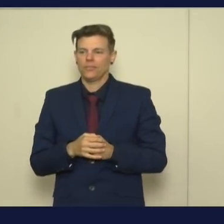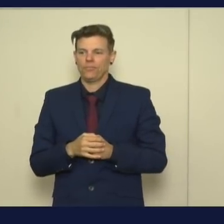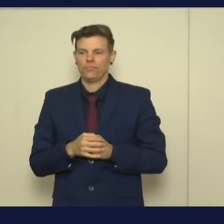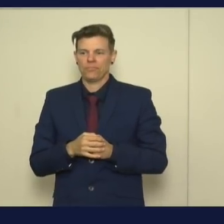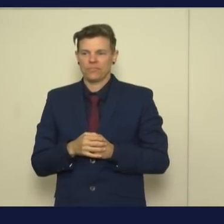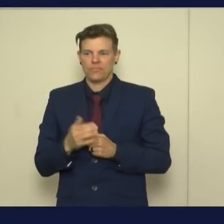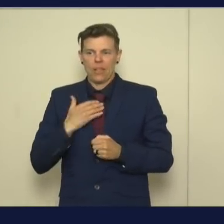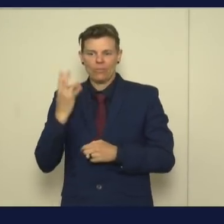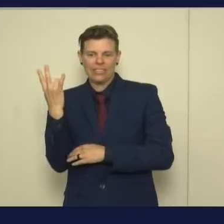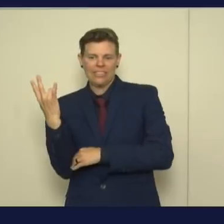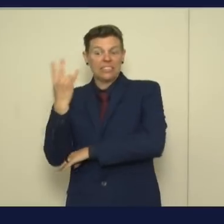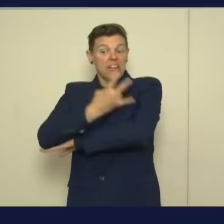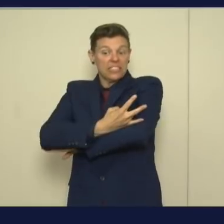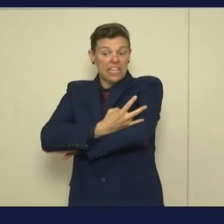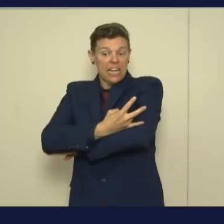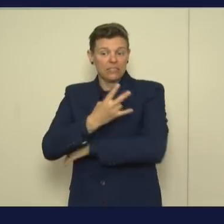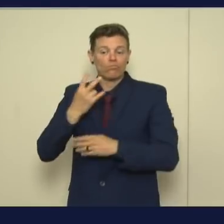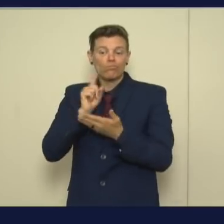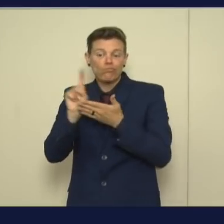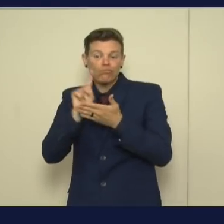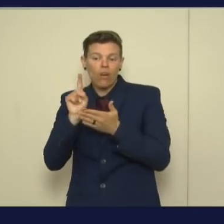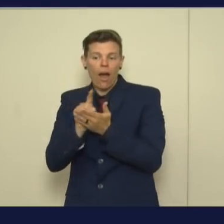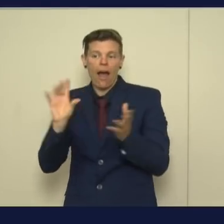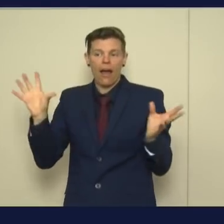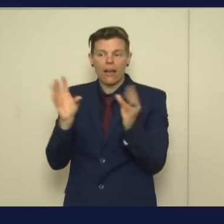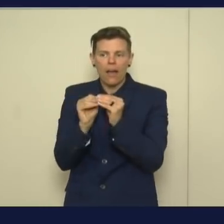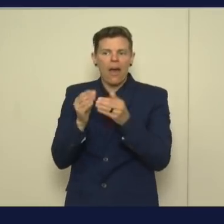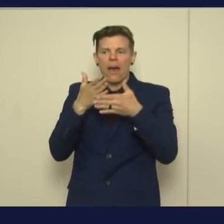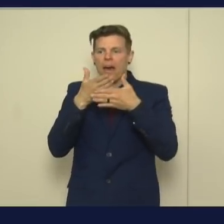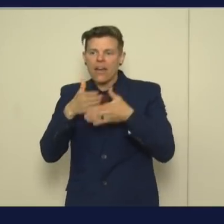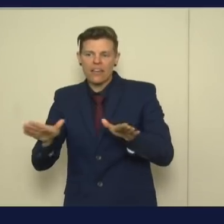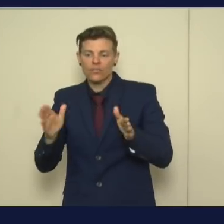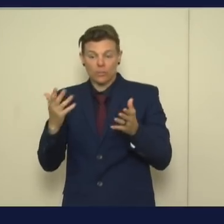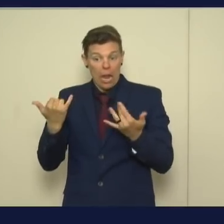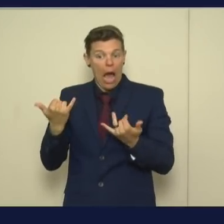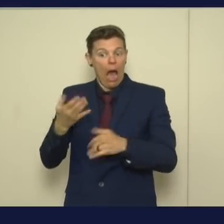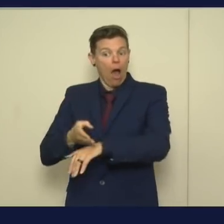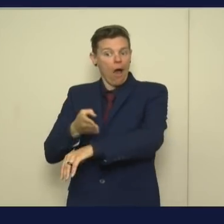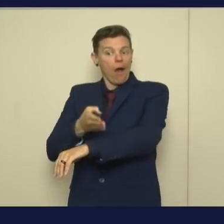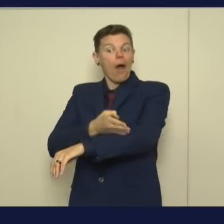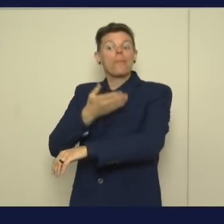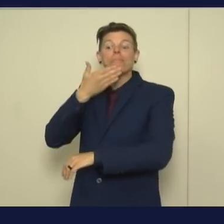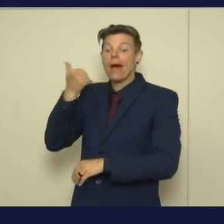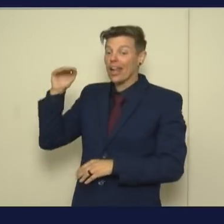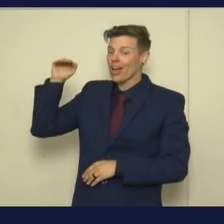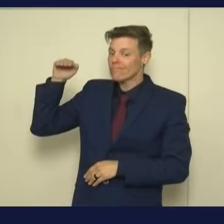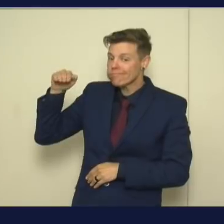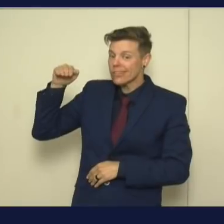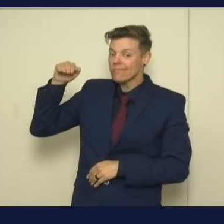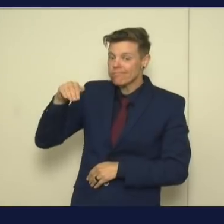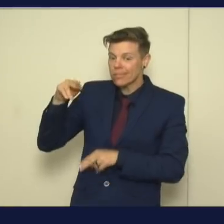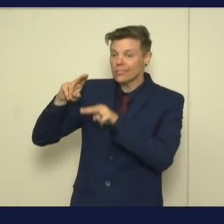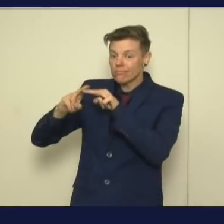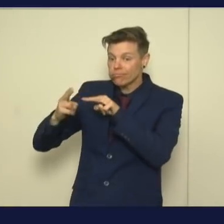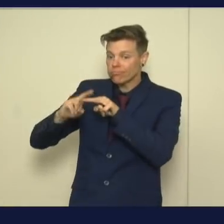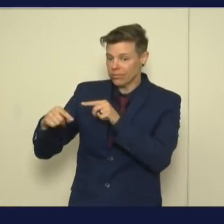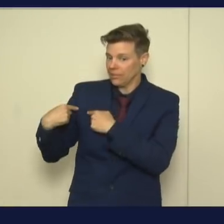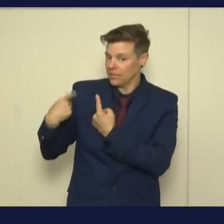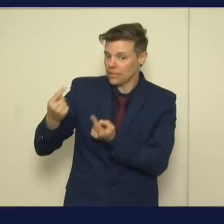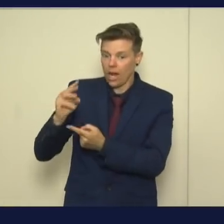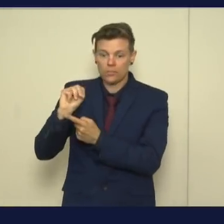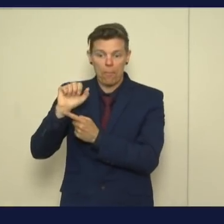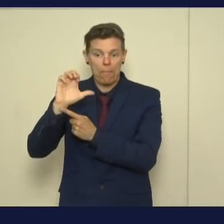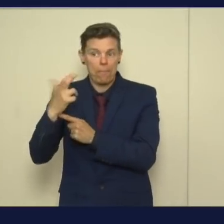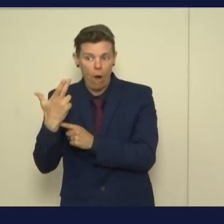average is at its lowest point since, I'm going to say, mid-March. So that is incredibly